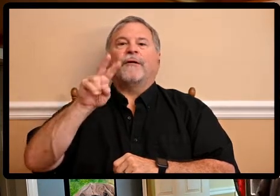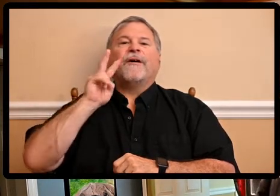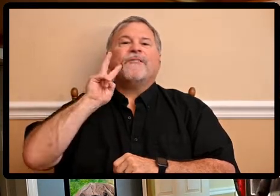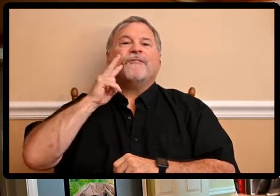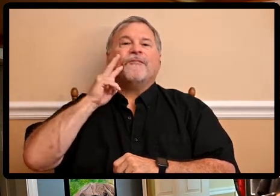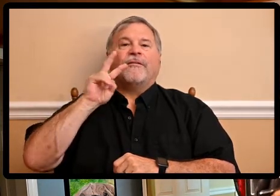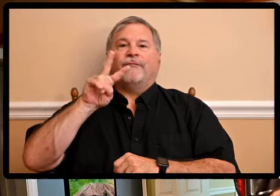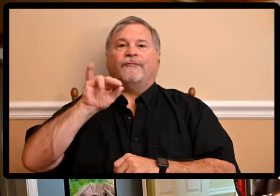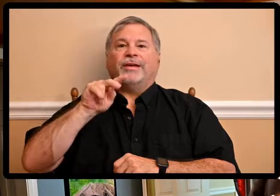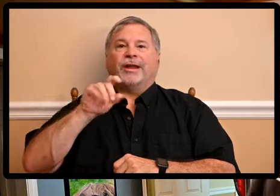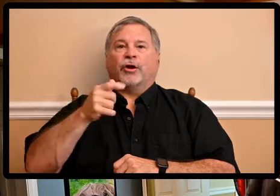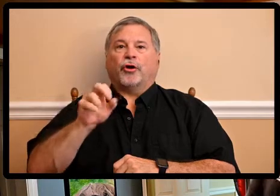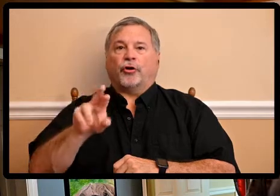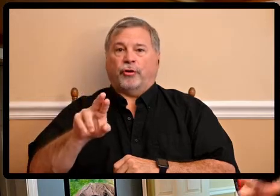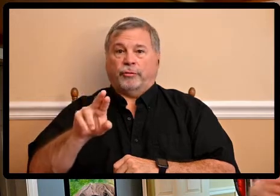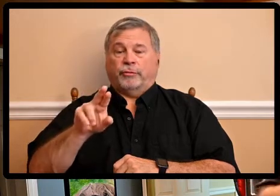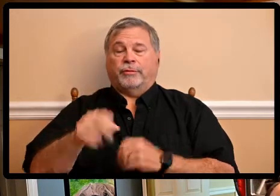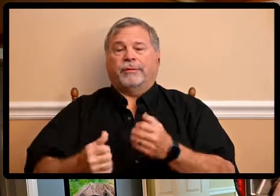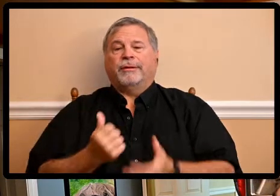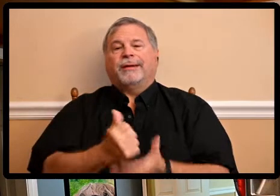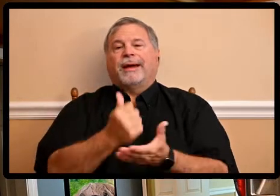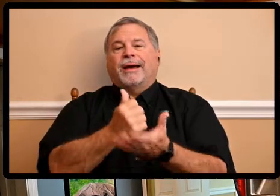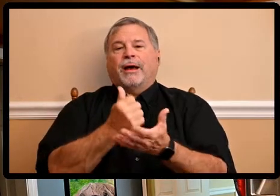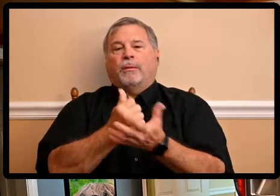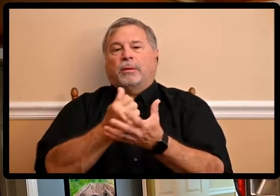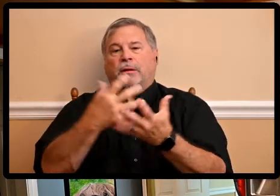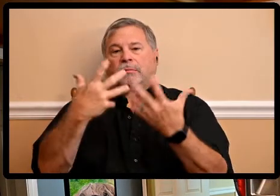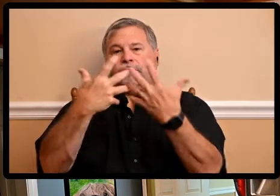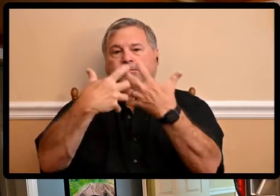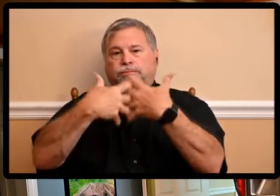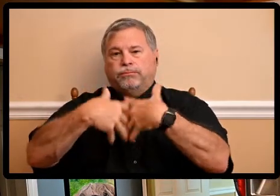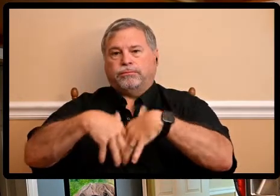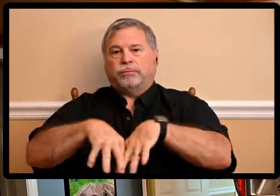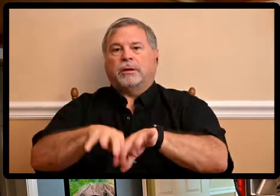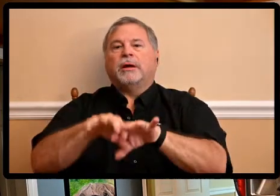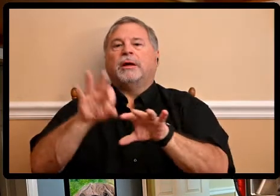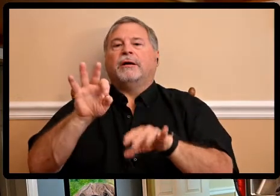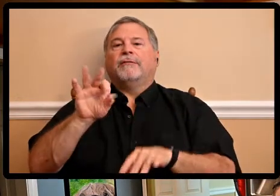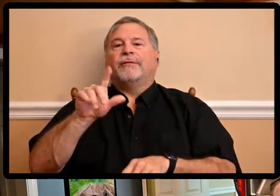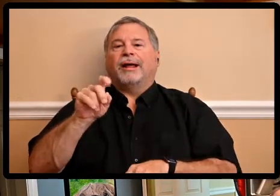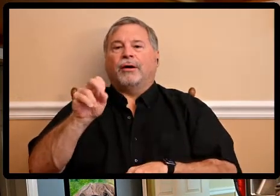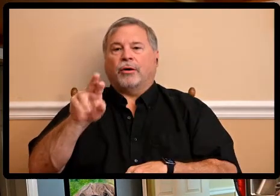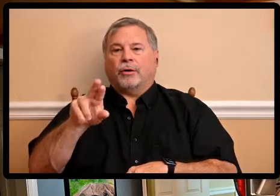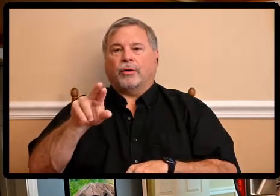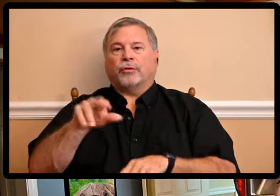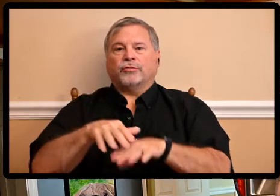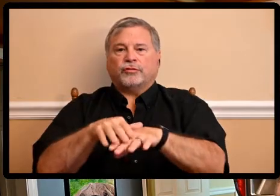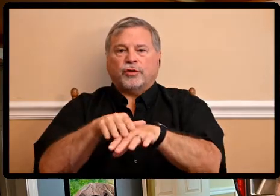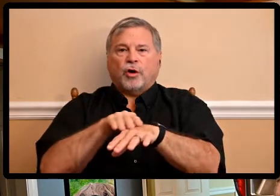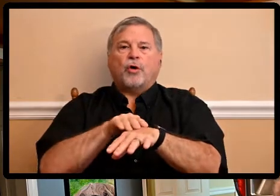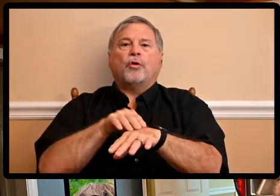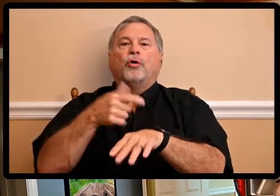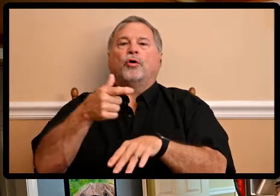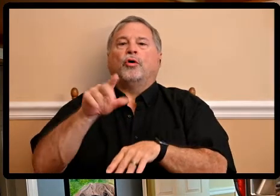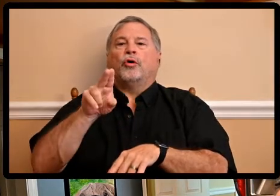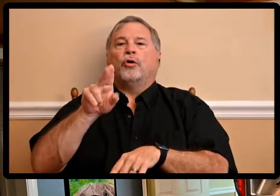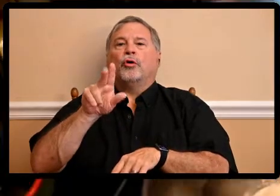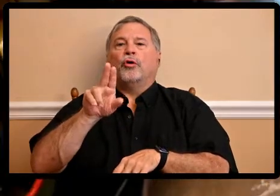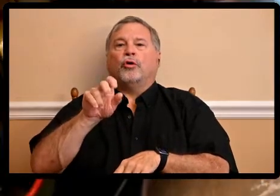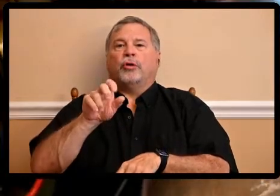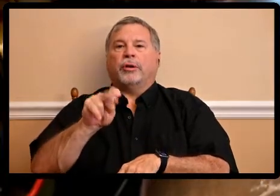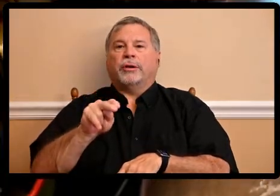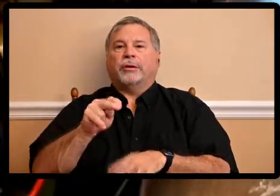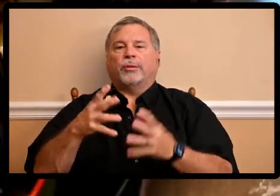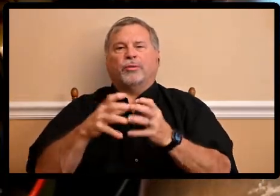help promote the binding of the flour. It's going to slow it down from the gluten getting too